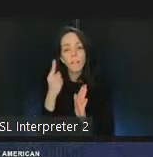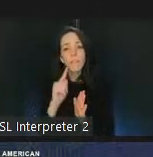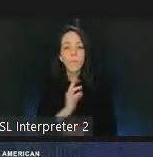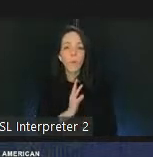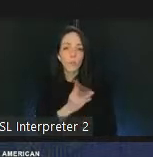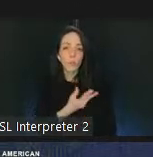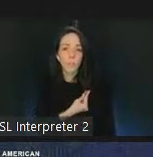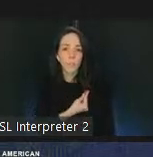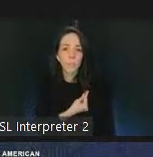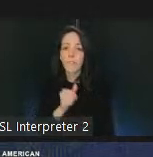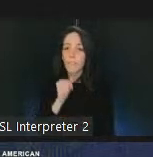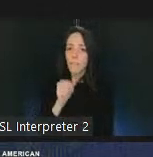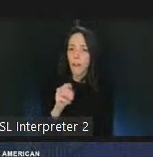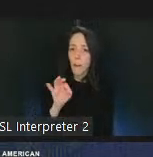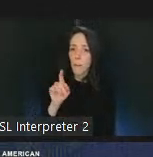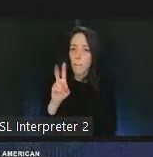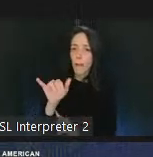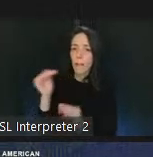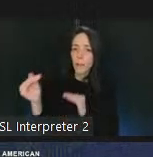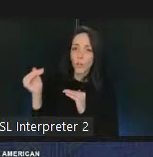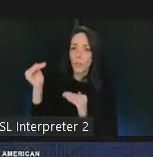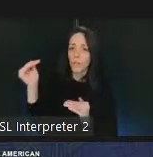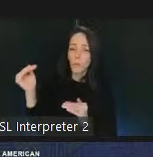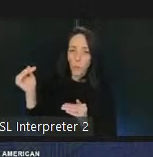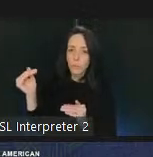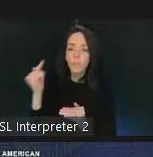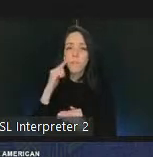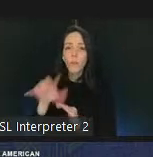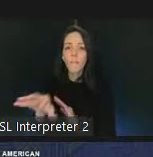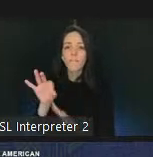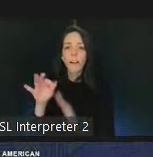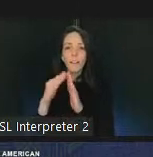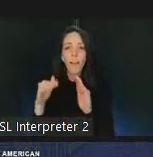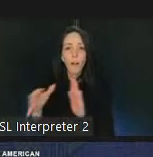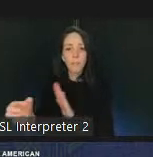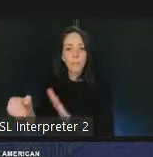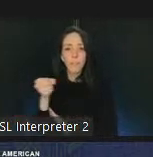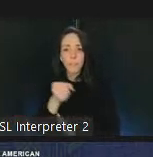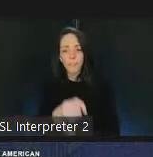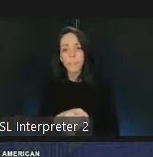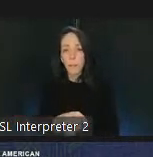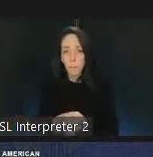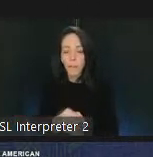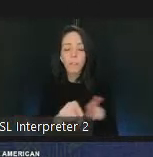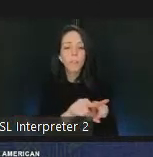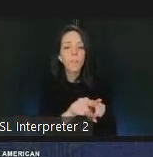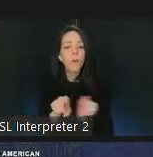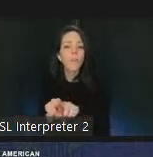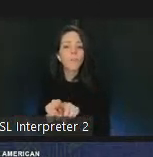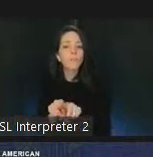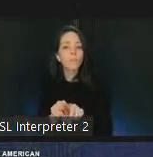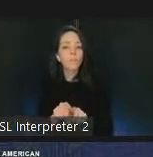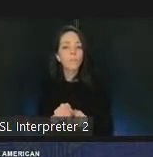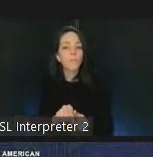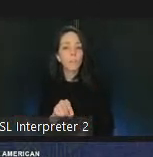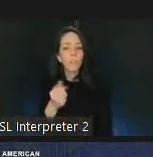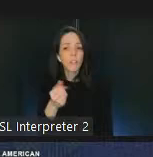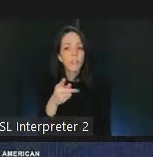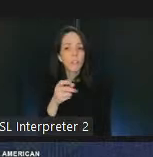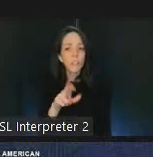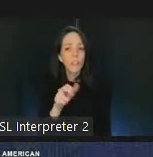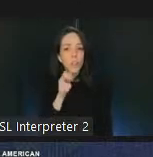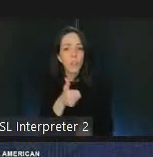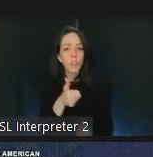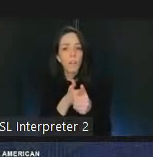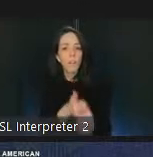adults in custody to determine housing assignments. And there's a process for gender non-conforming adults in custody before lodging them in the